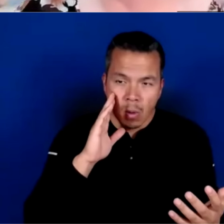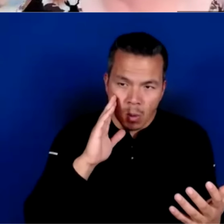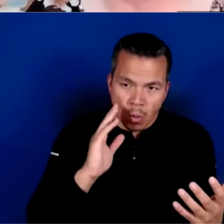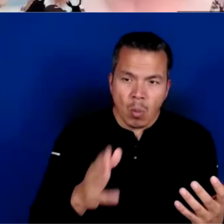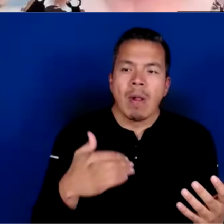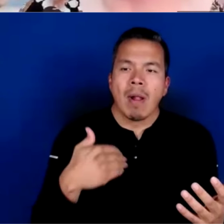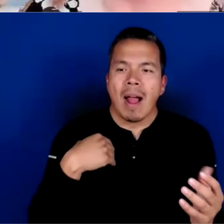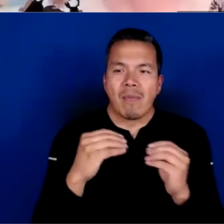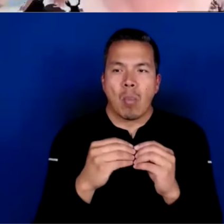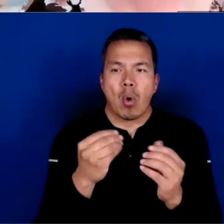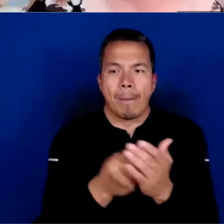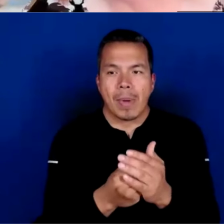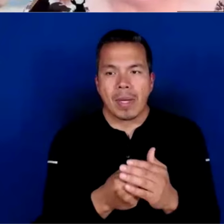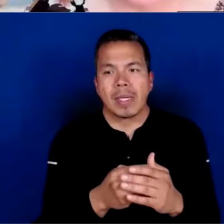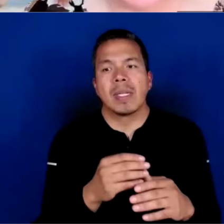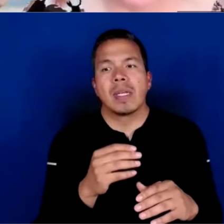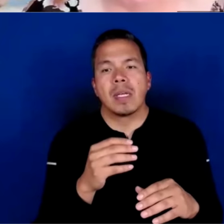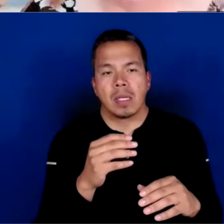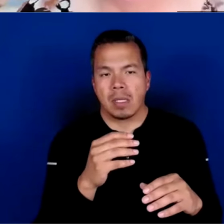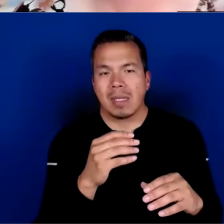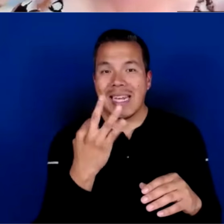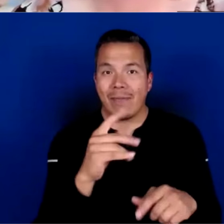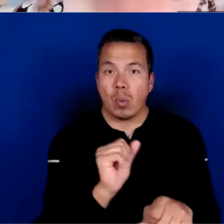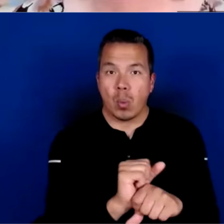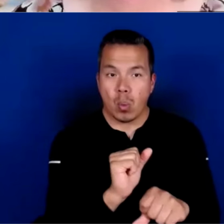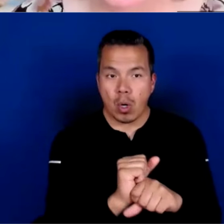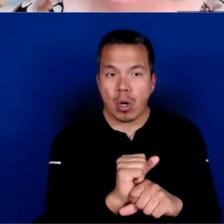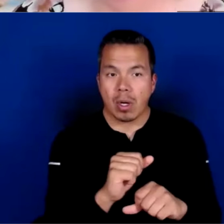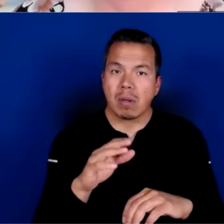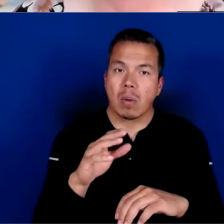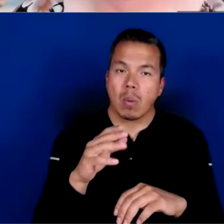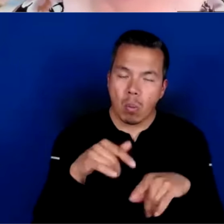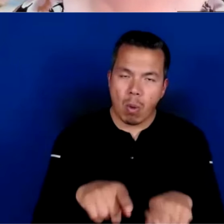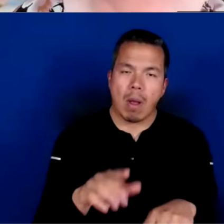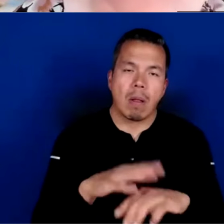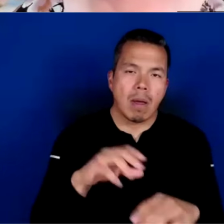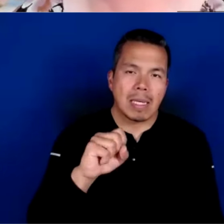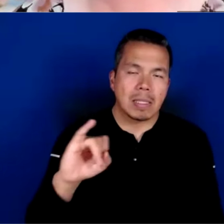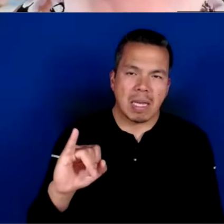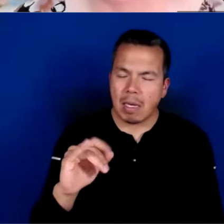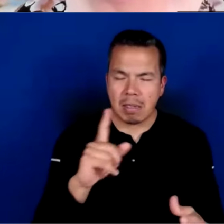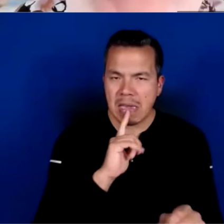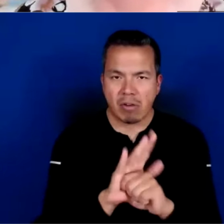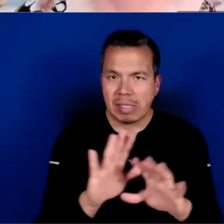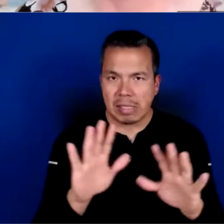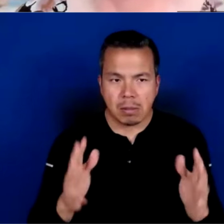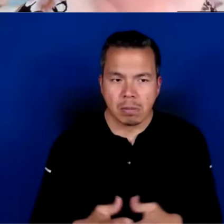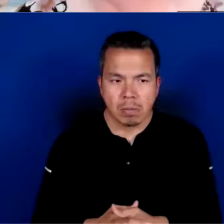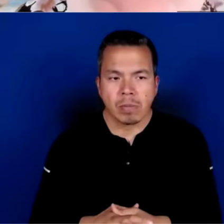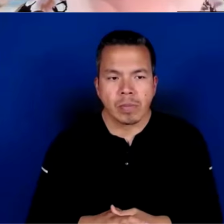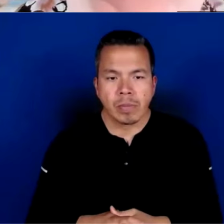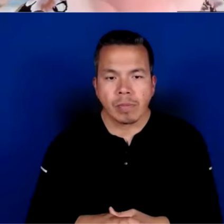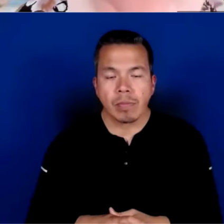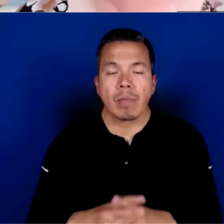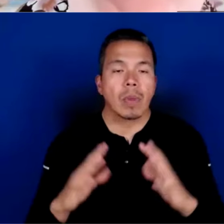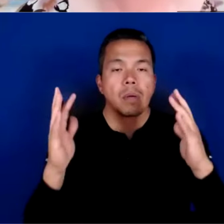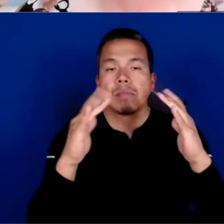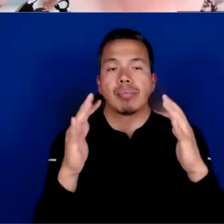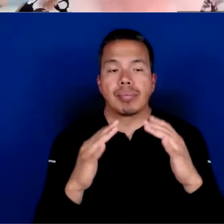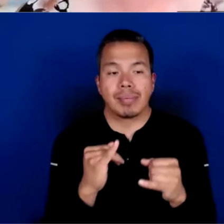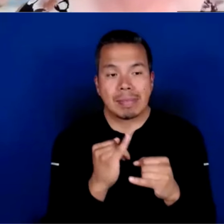work on SSI, guaranteed. So we apply all these deductions and we come up with countable earned